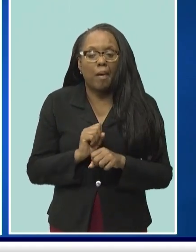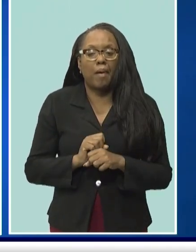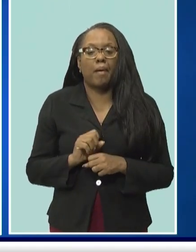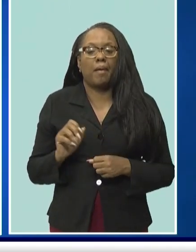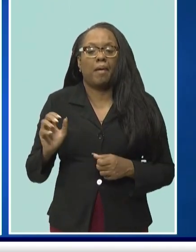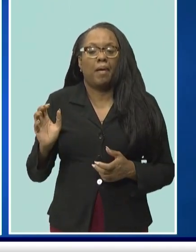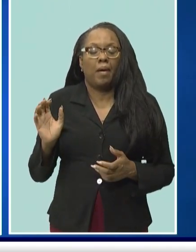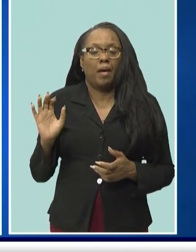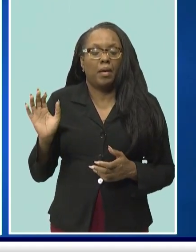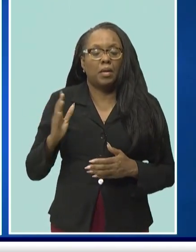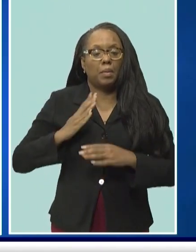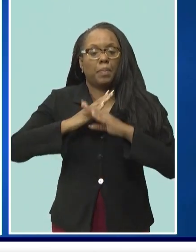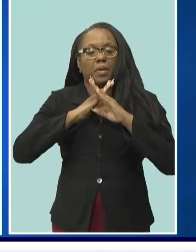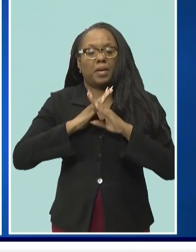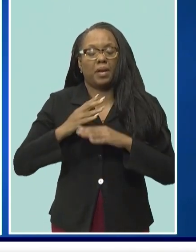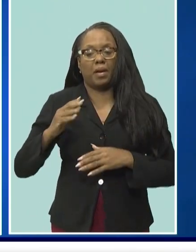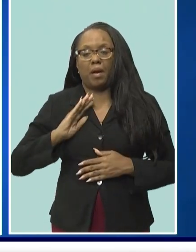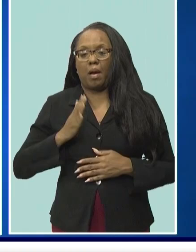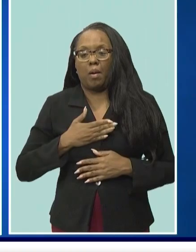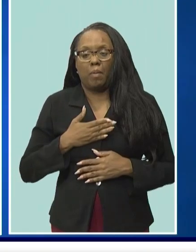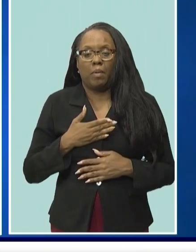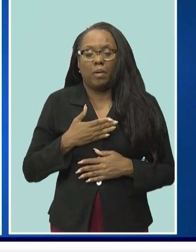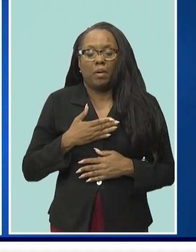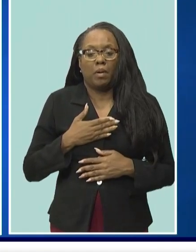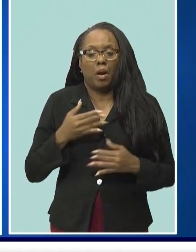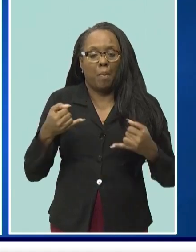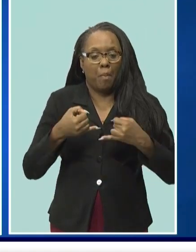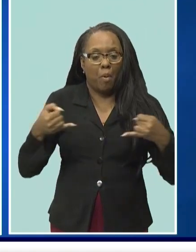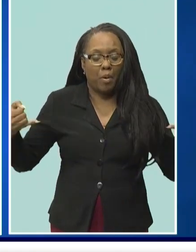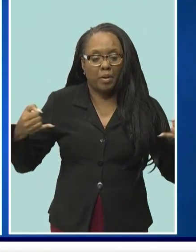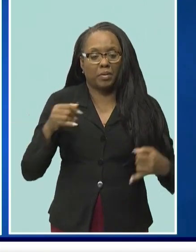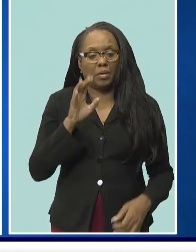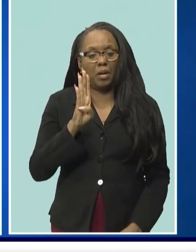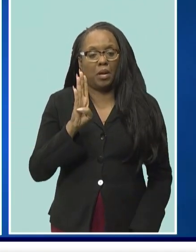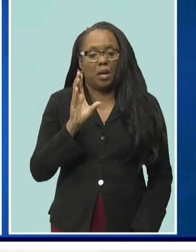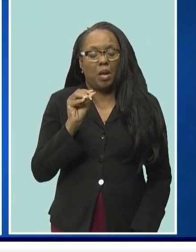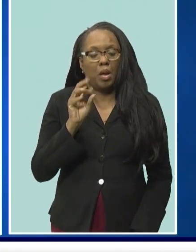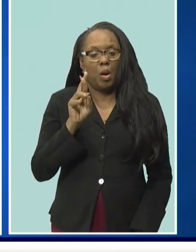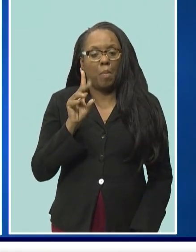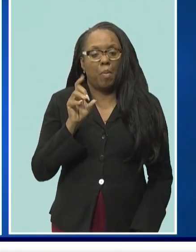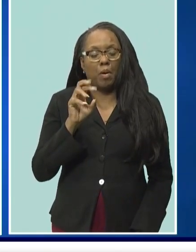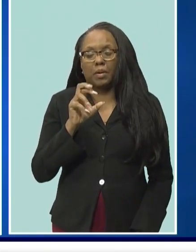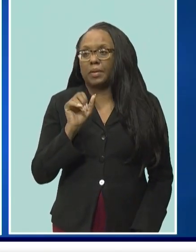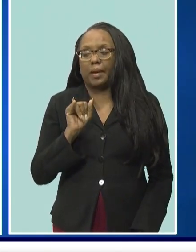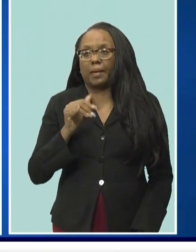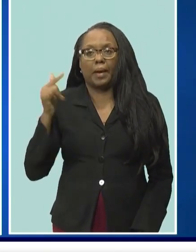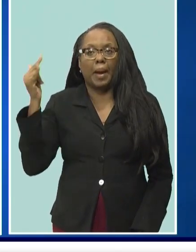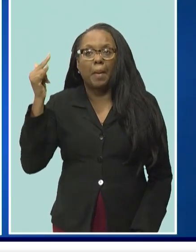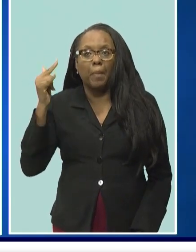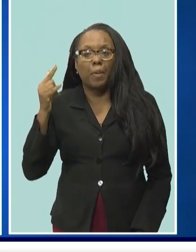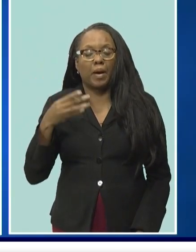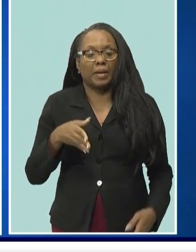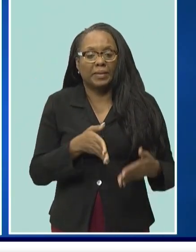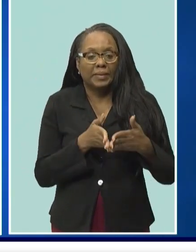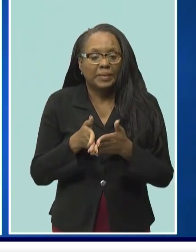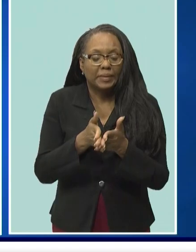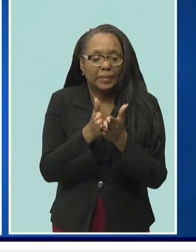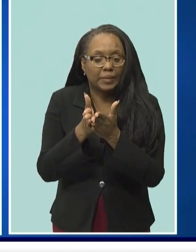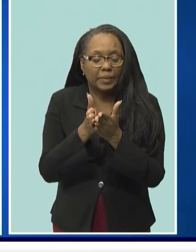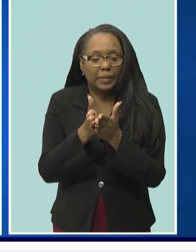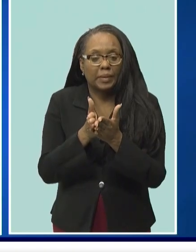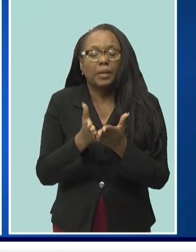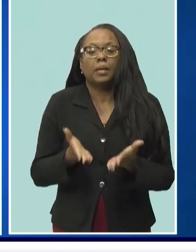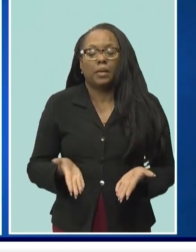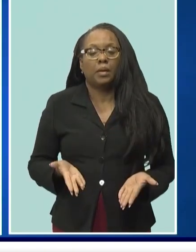operation. And mind you, members of the public are also part and parcel of what we're hoping